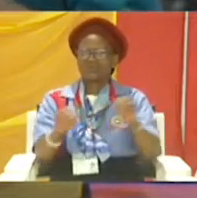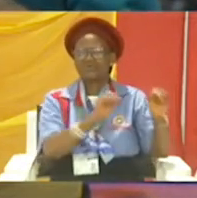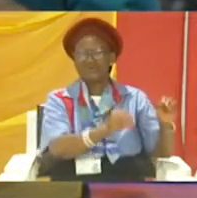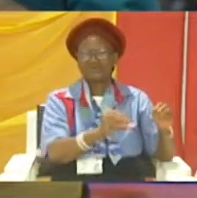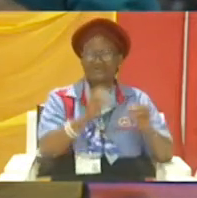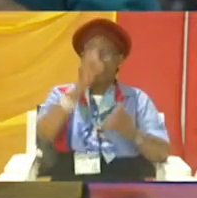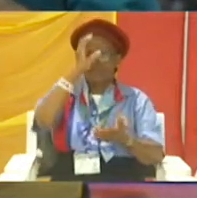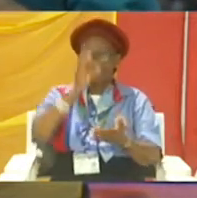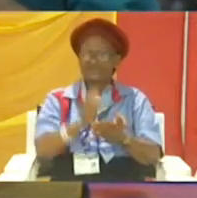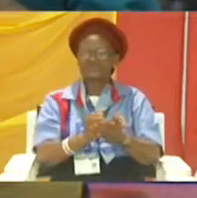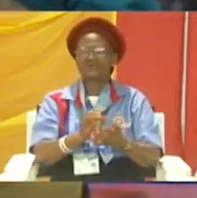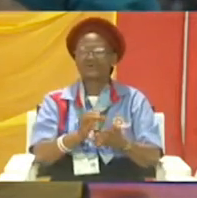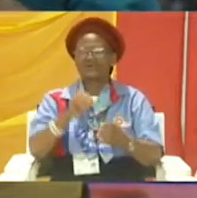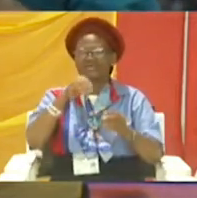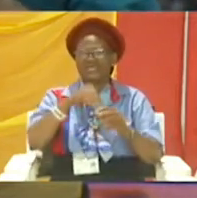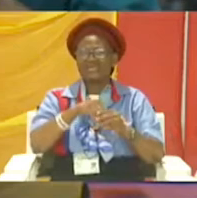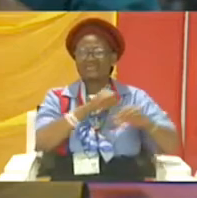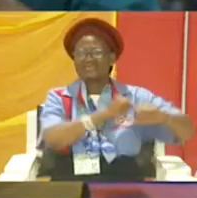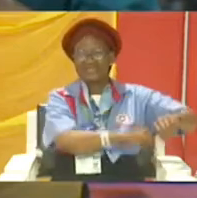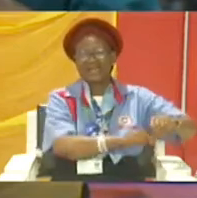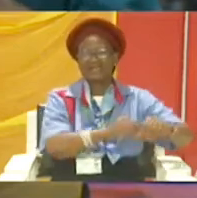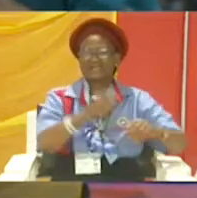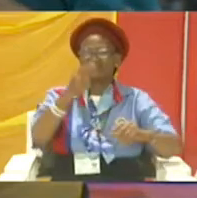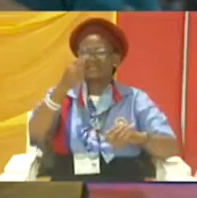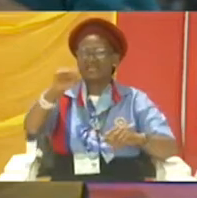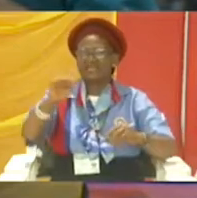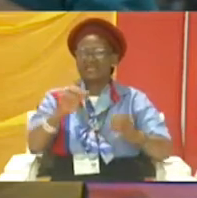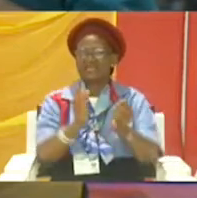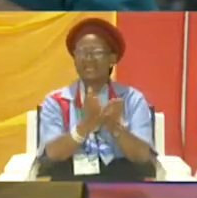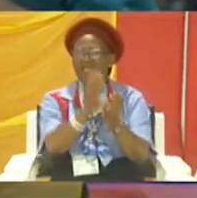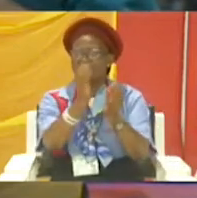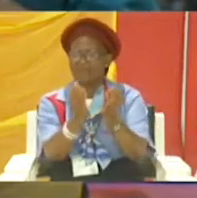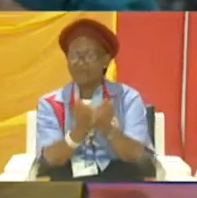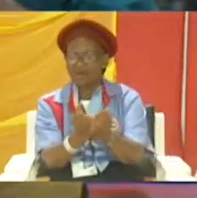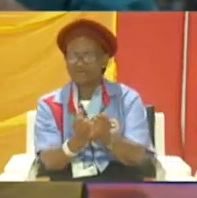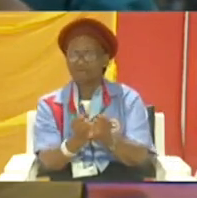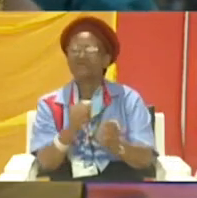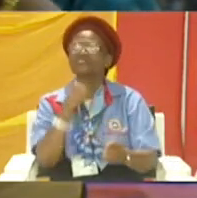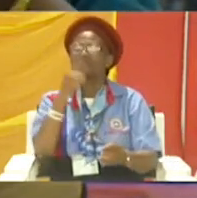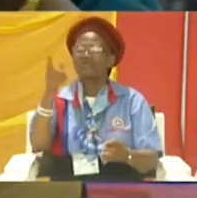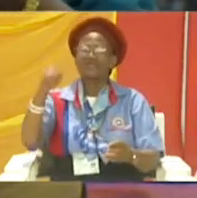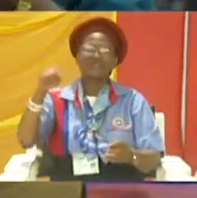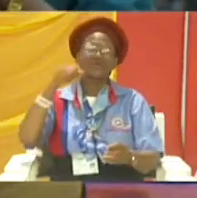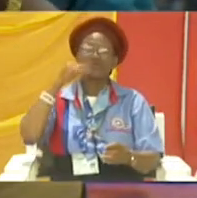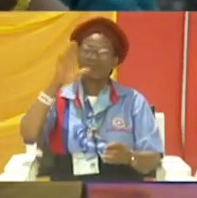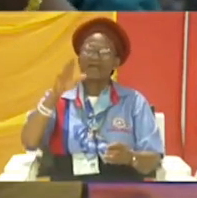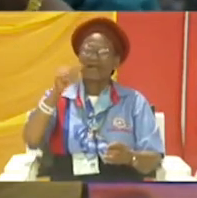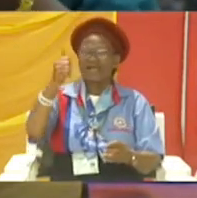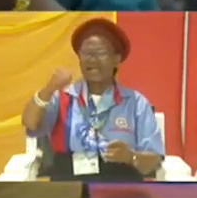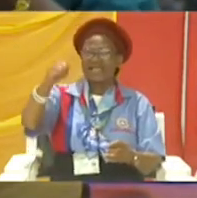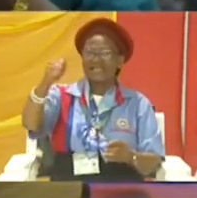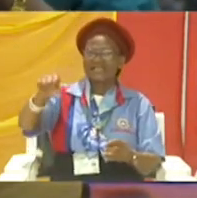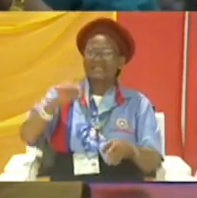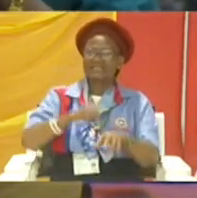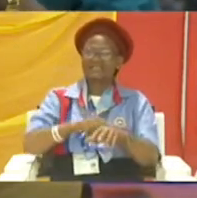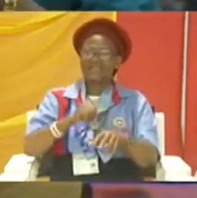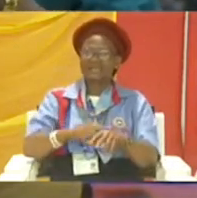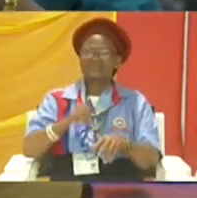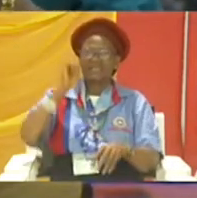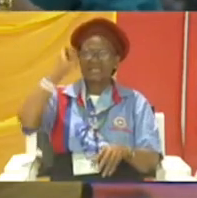pot. Told the woman, anytime it's becoming too